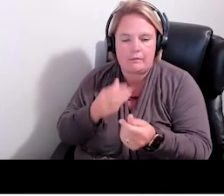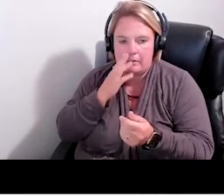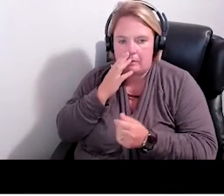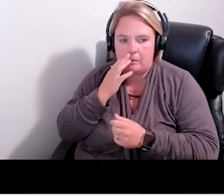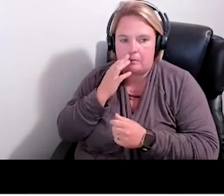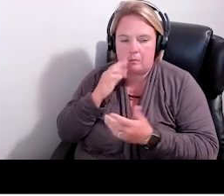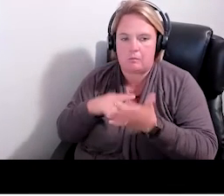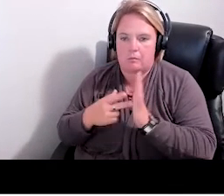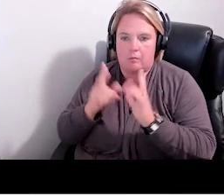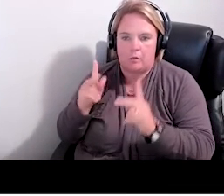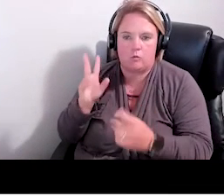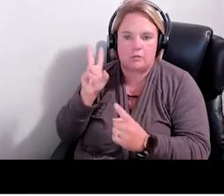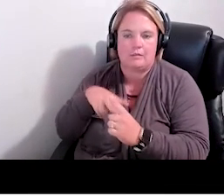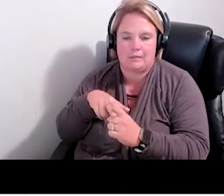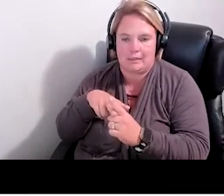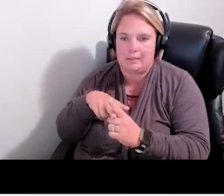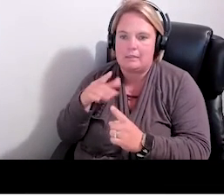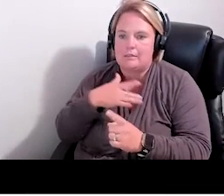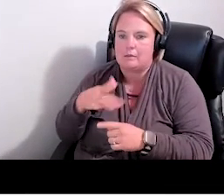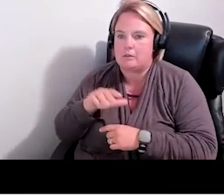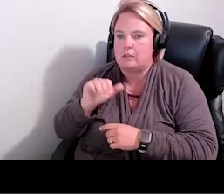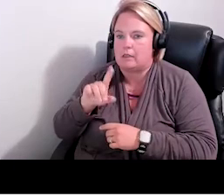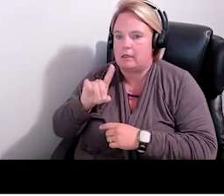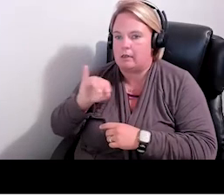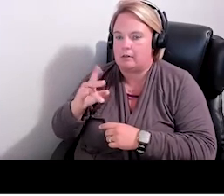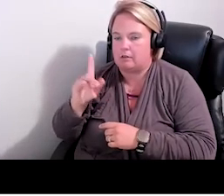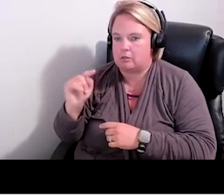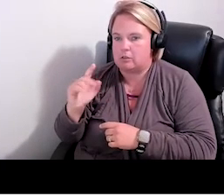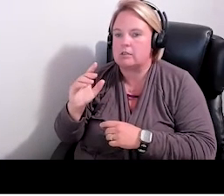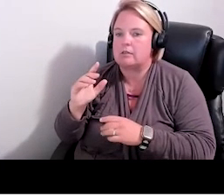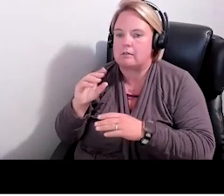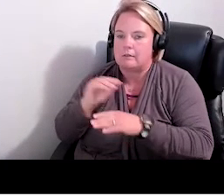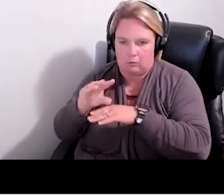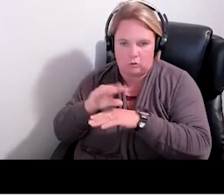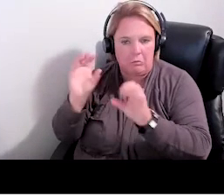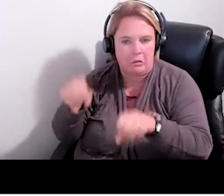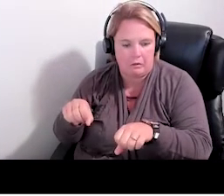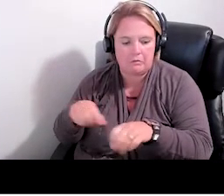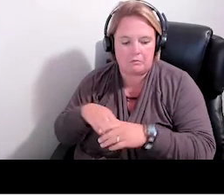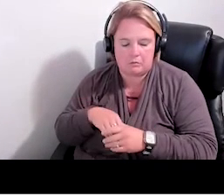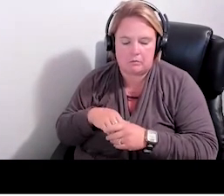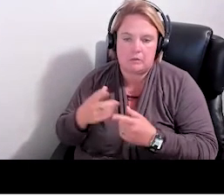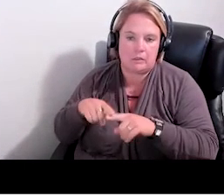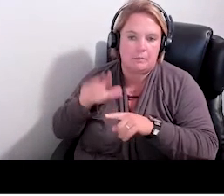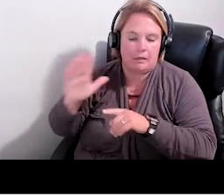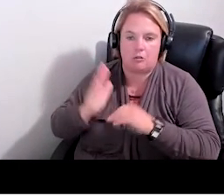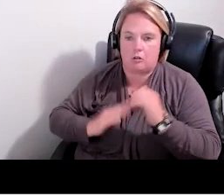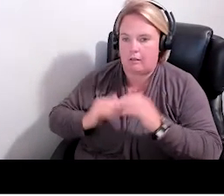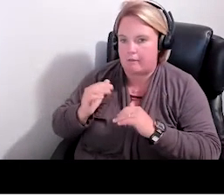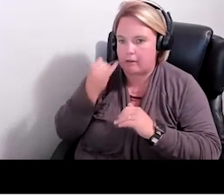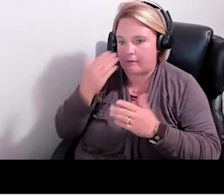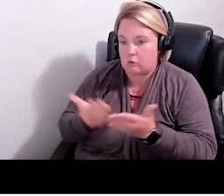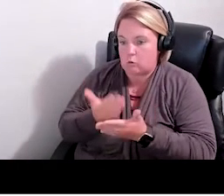person assigned to it is usually an adjunct or can be an adjunct counselor. And it depending on their comfort level, if they're